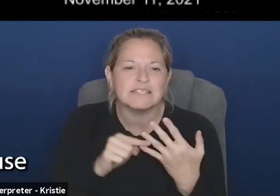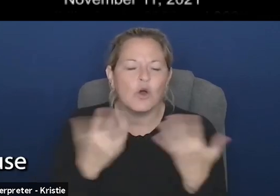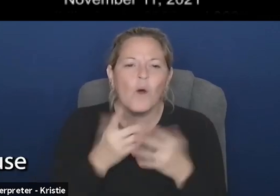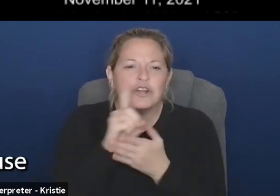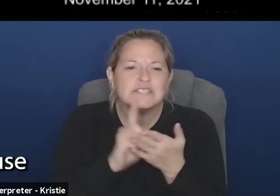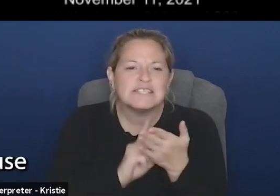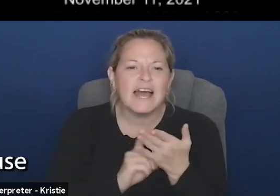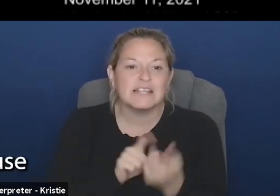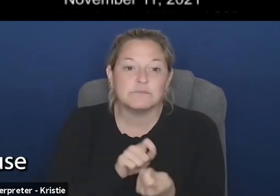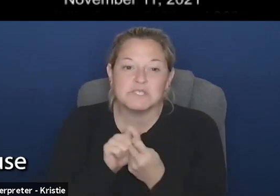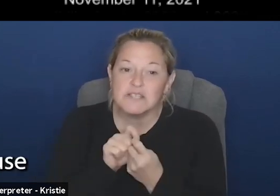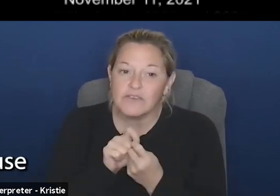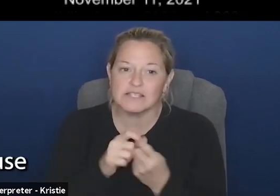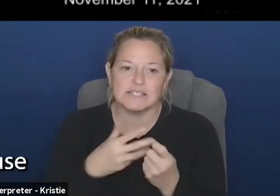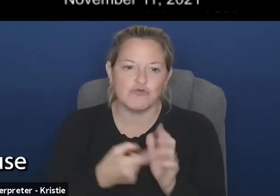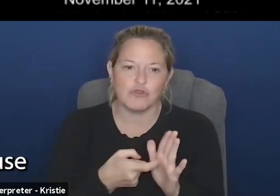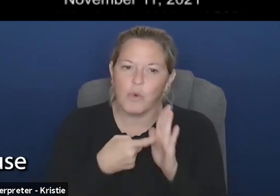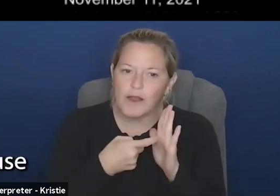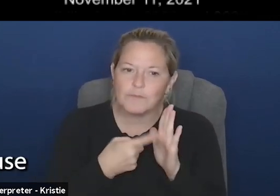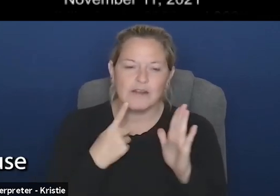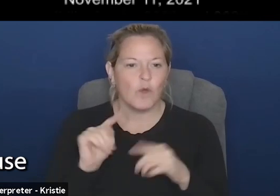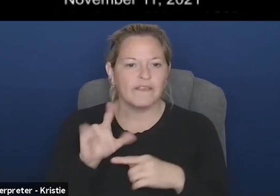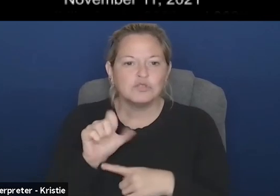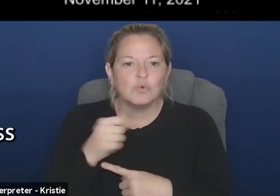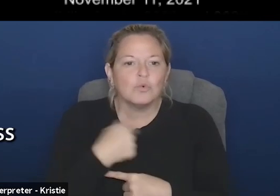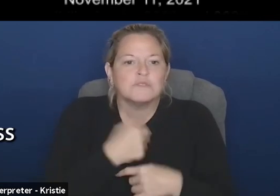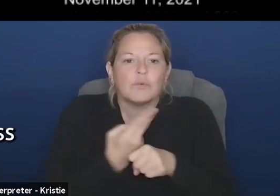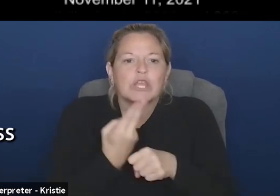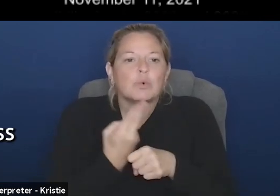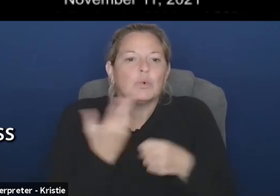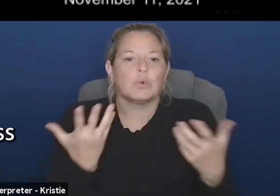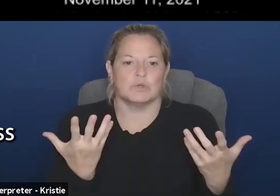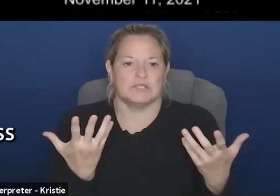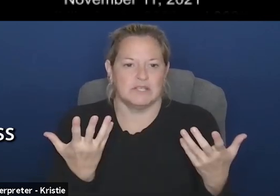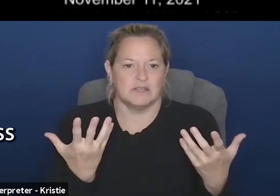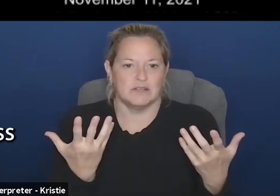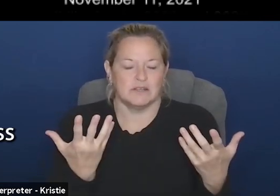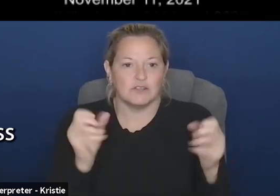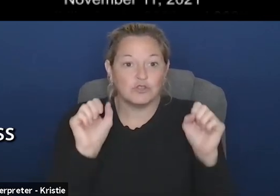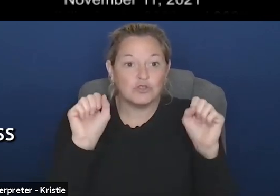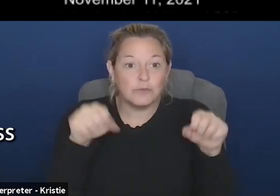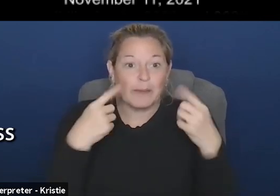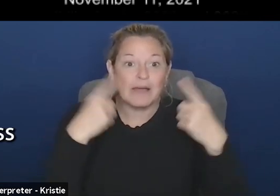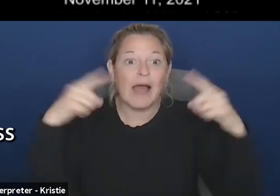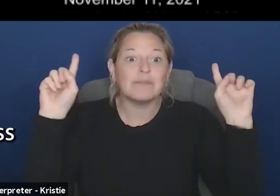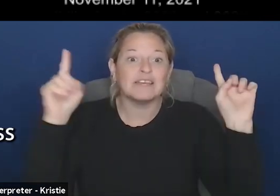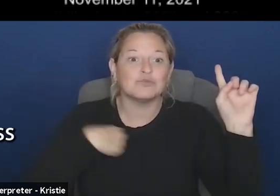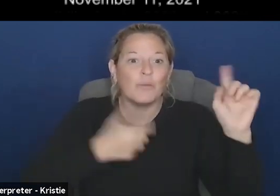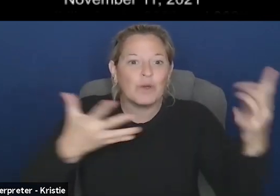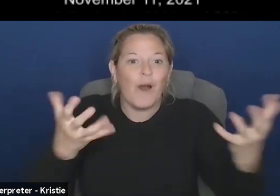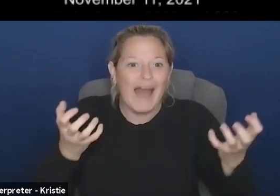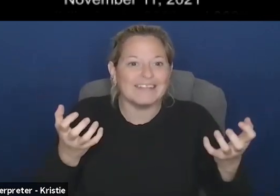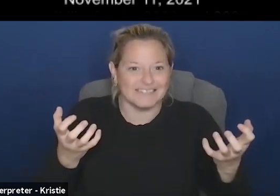parameters and requirements for the tools that we use in order to get the things we, you know, have access to the things we want to